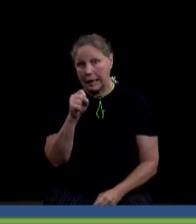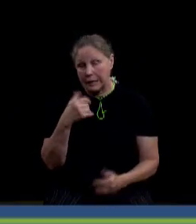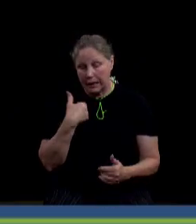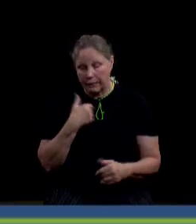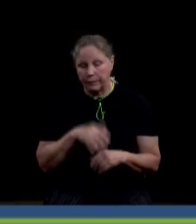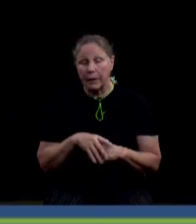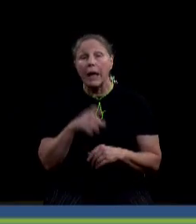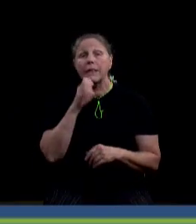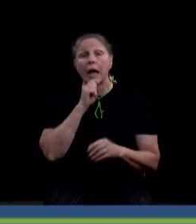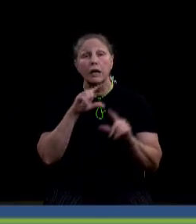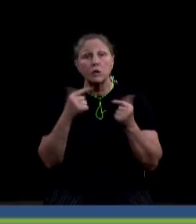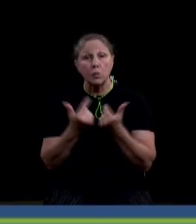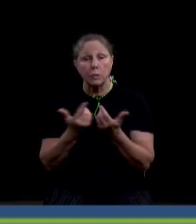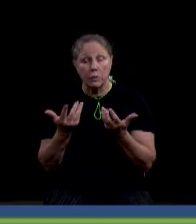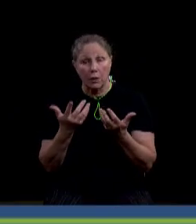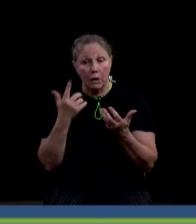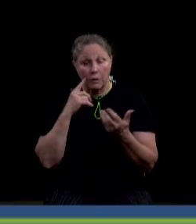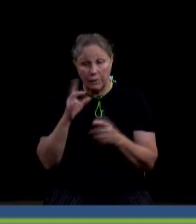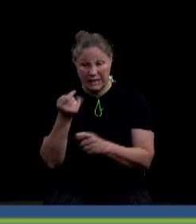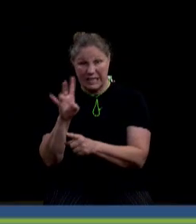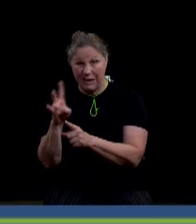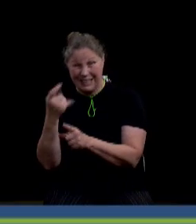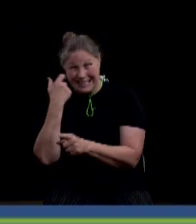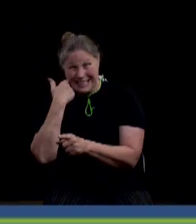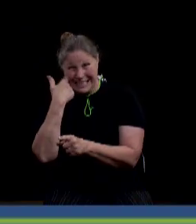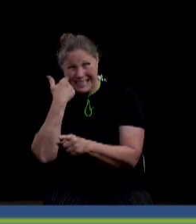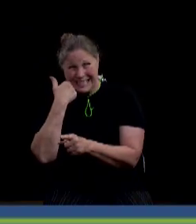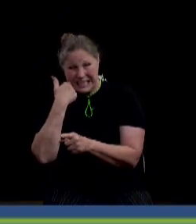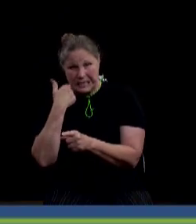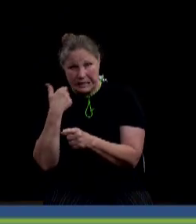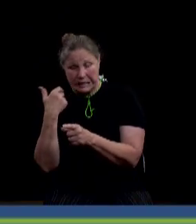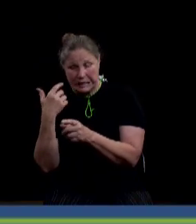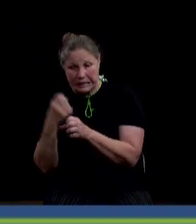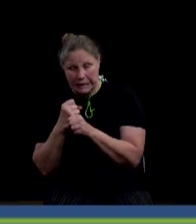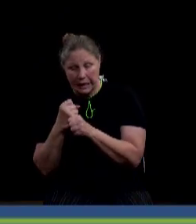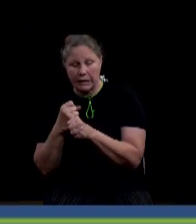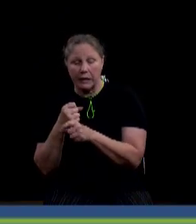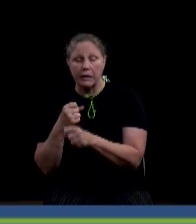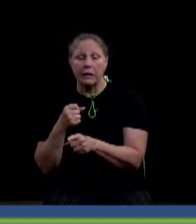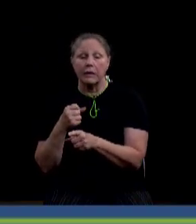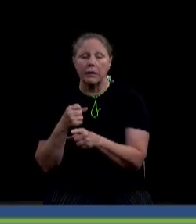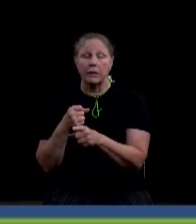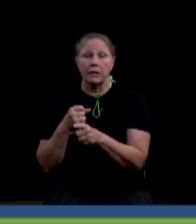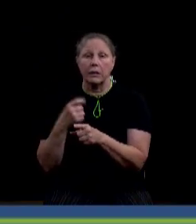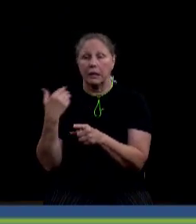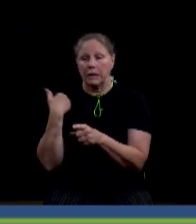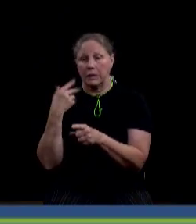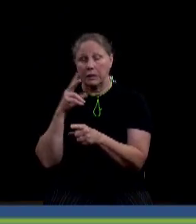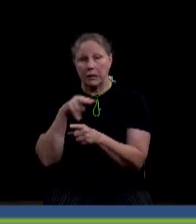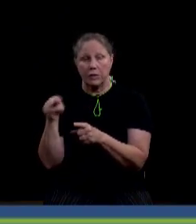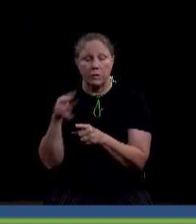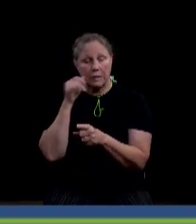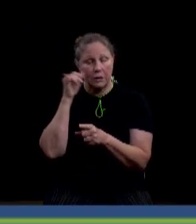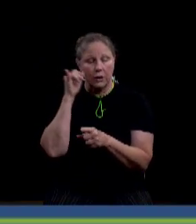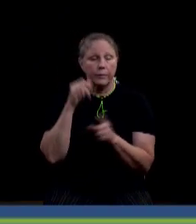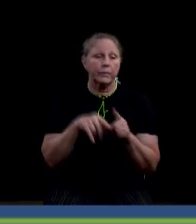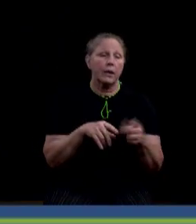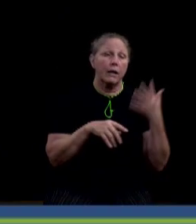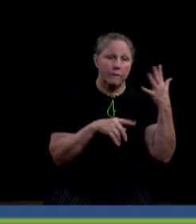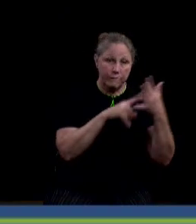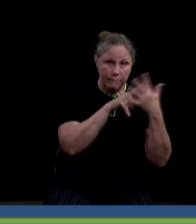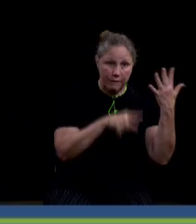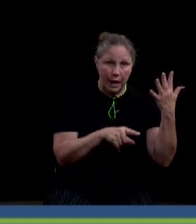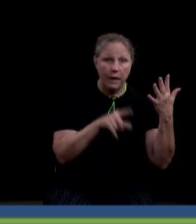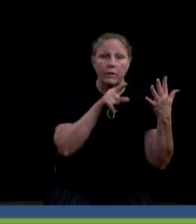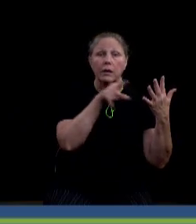we reported positive on this 22nd, were 5 cases were between 20 and 29 years